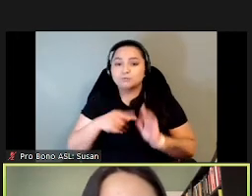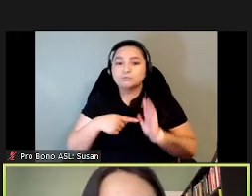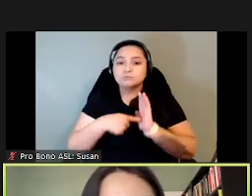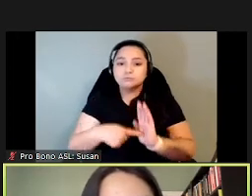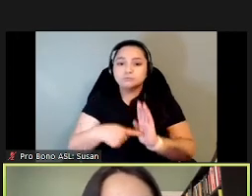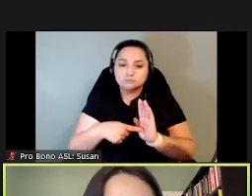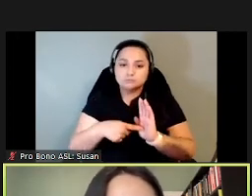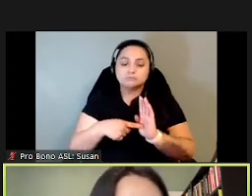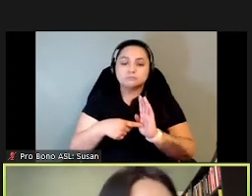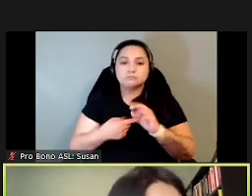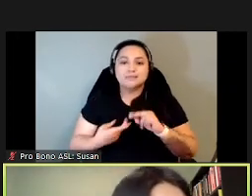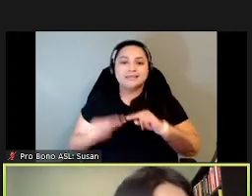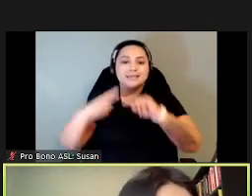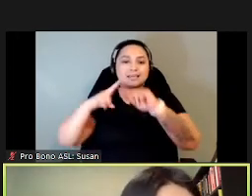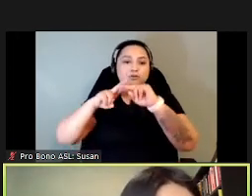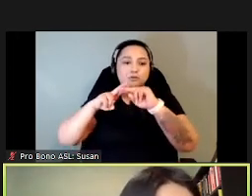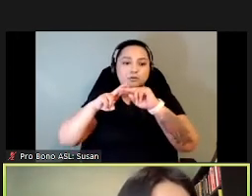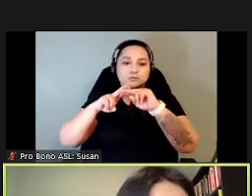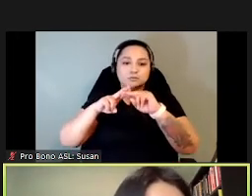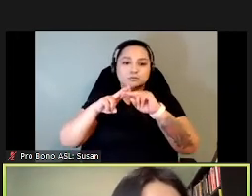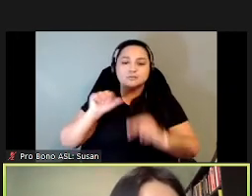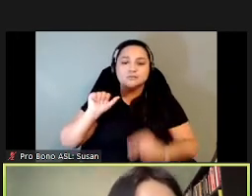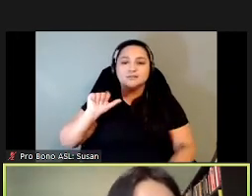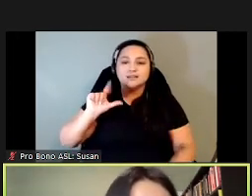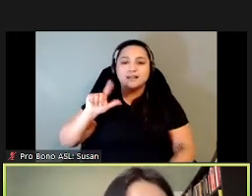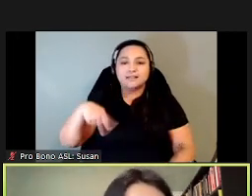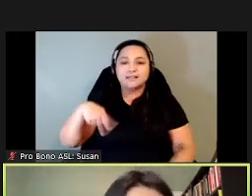ratio within the brain, which is